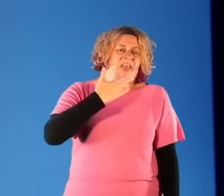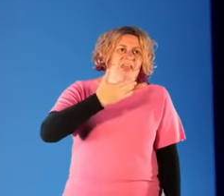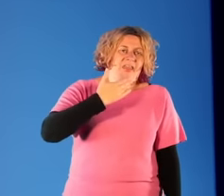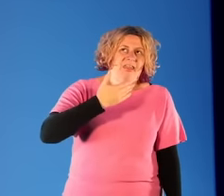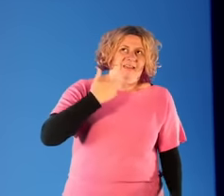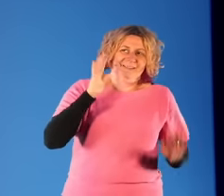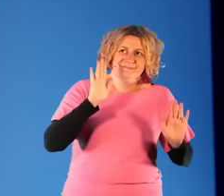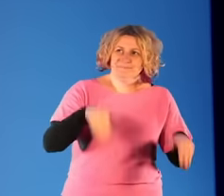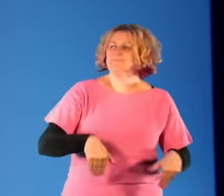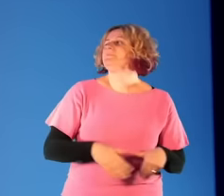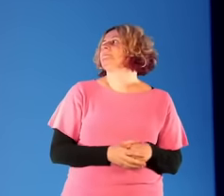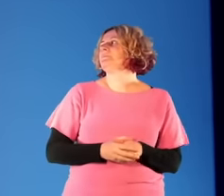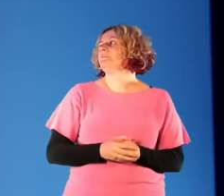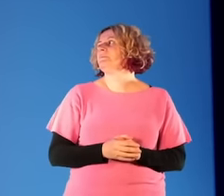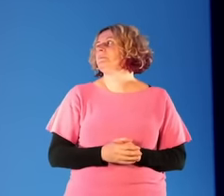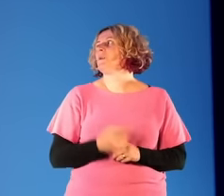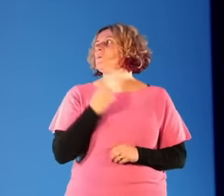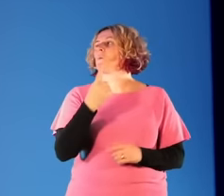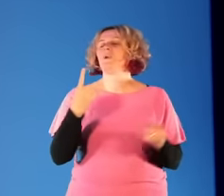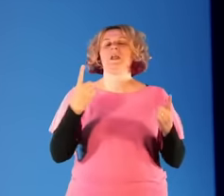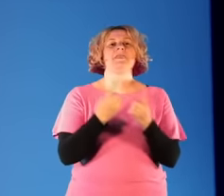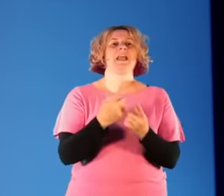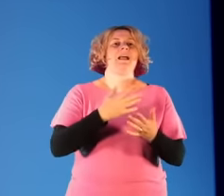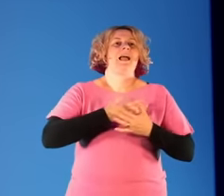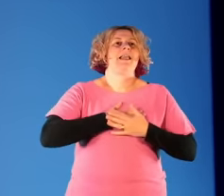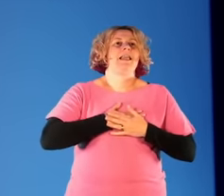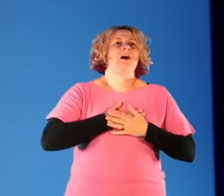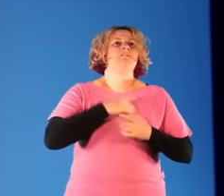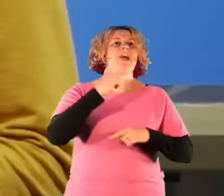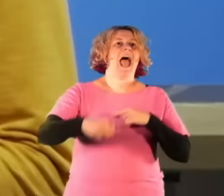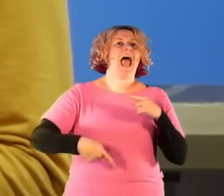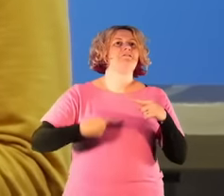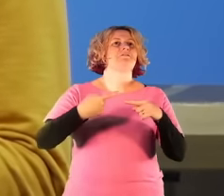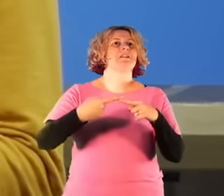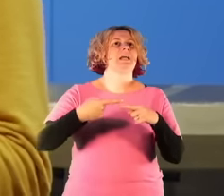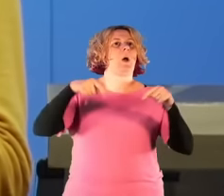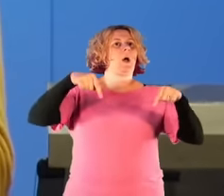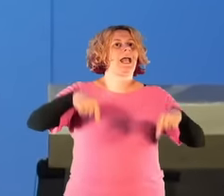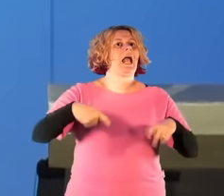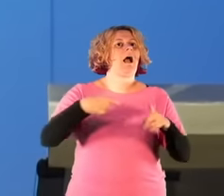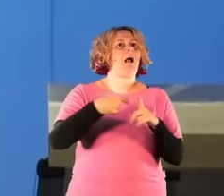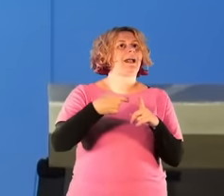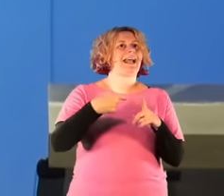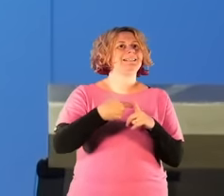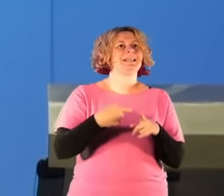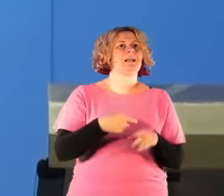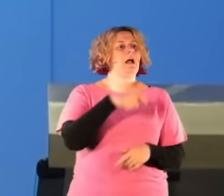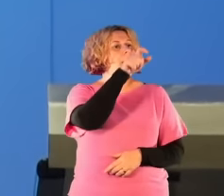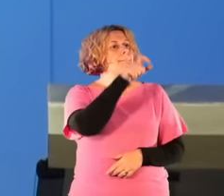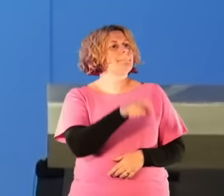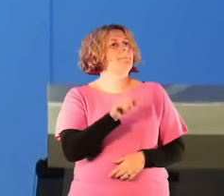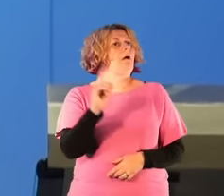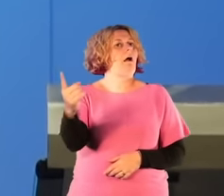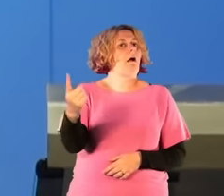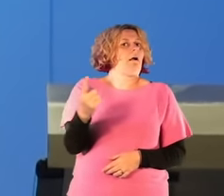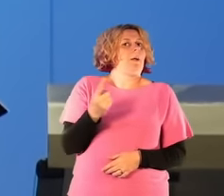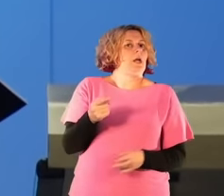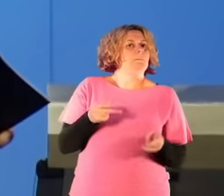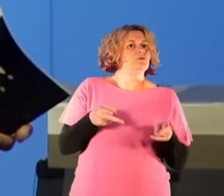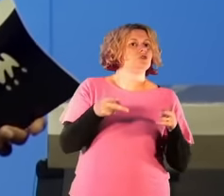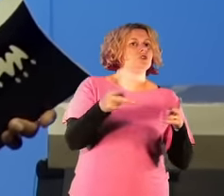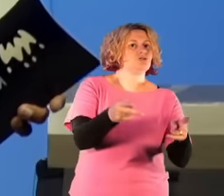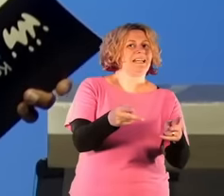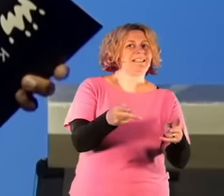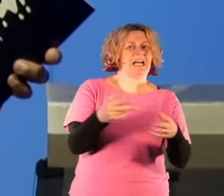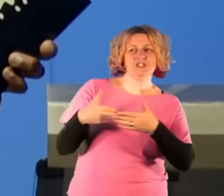One thing I've loved, and I love every year about being at Keswick, is people coming up to me on the street and just sharing